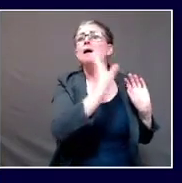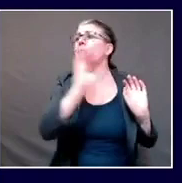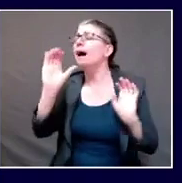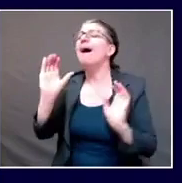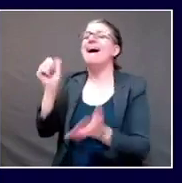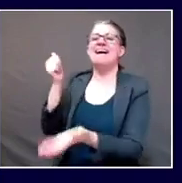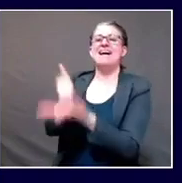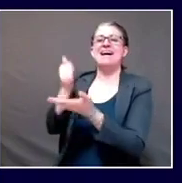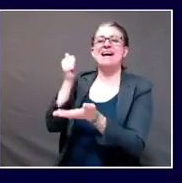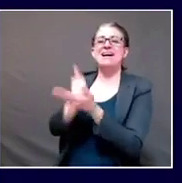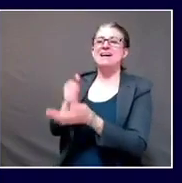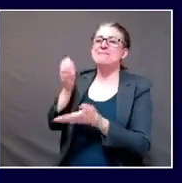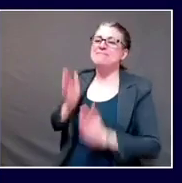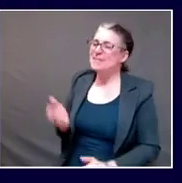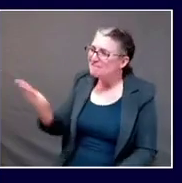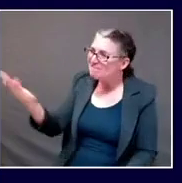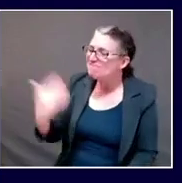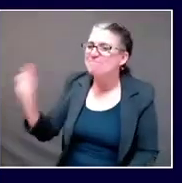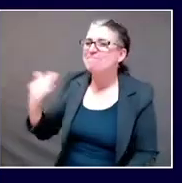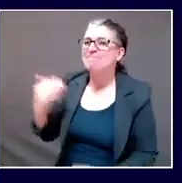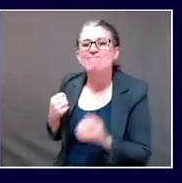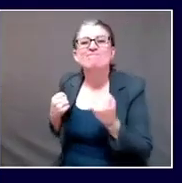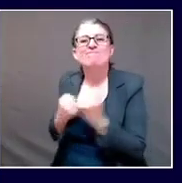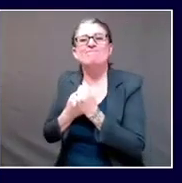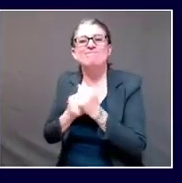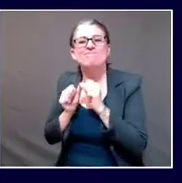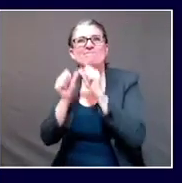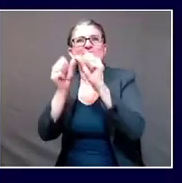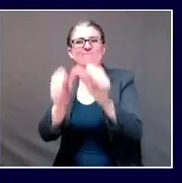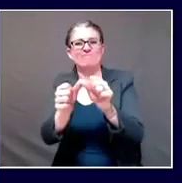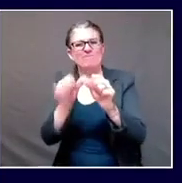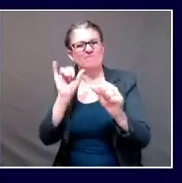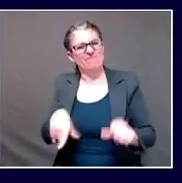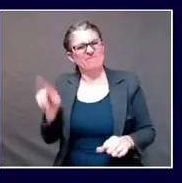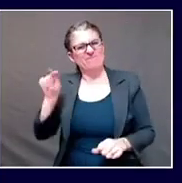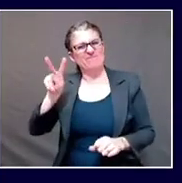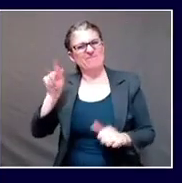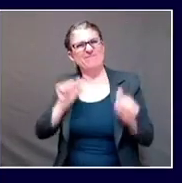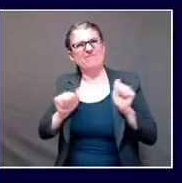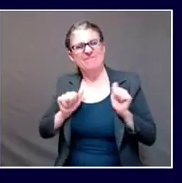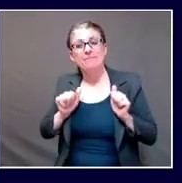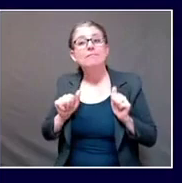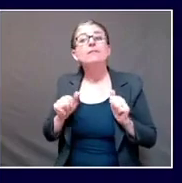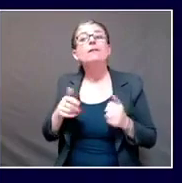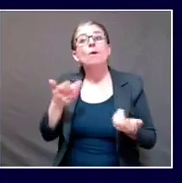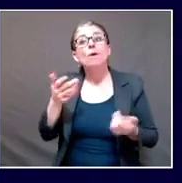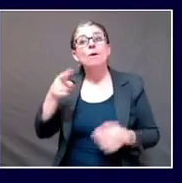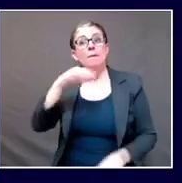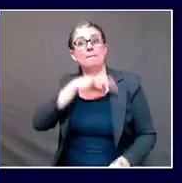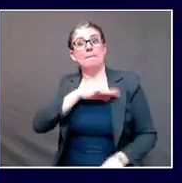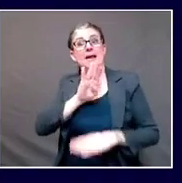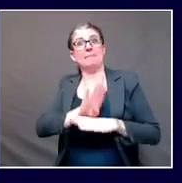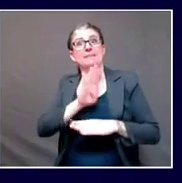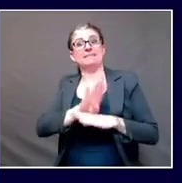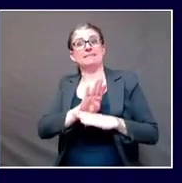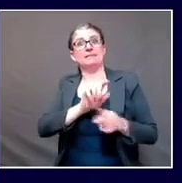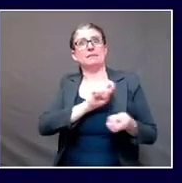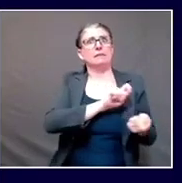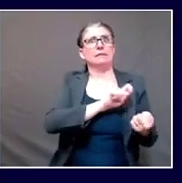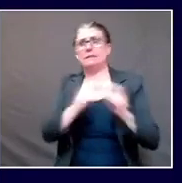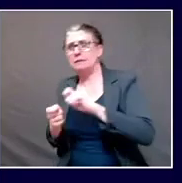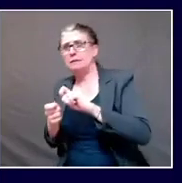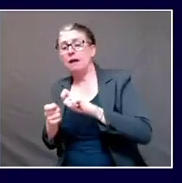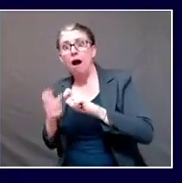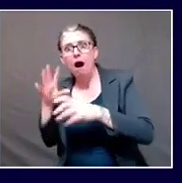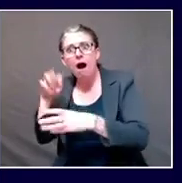helping make PPE, helping get people back to work, making testing equipment. And to